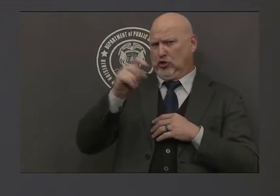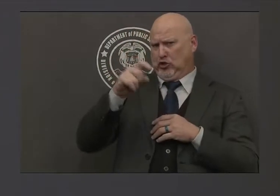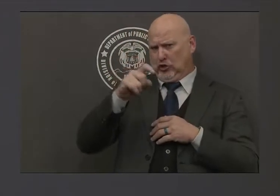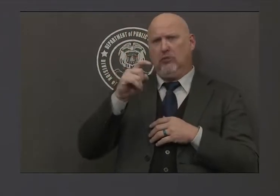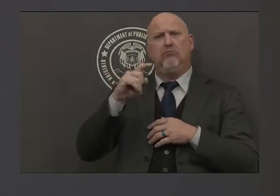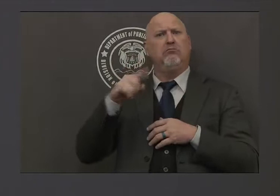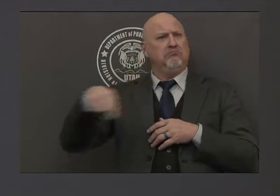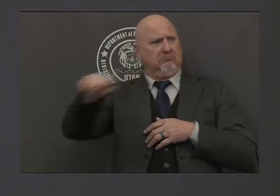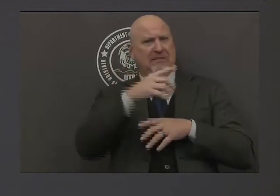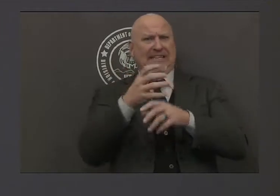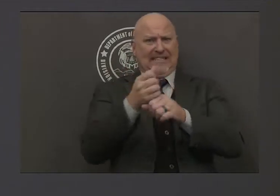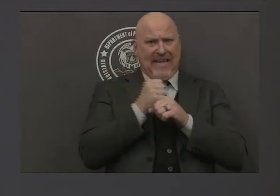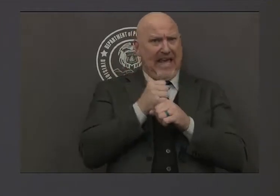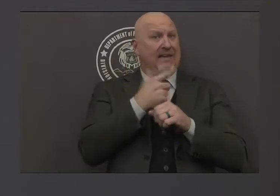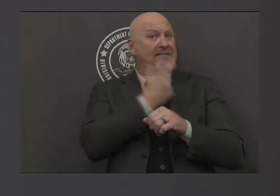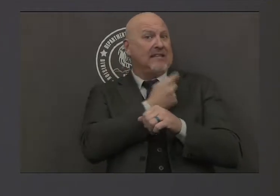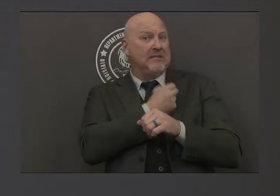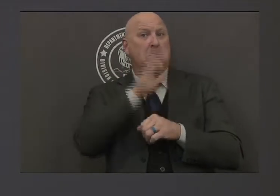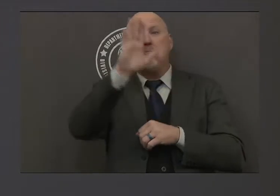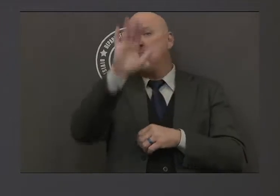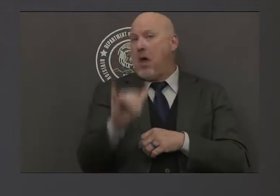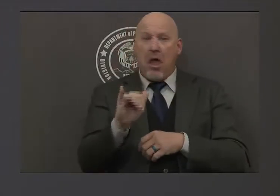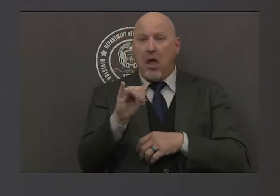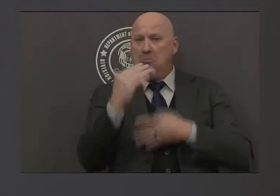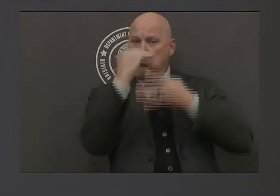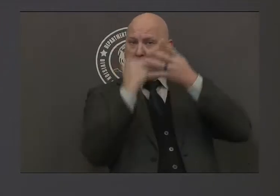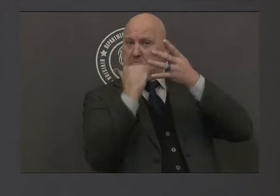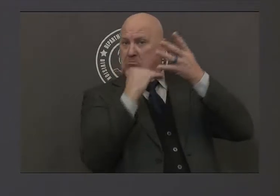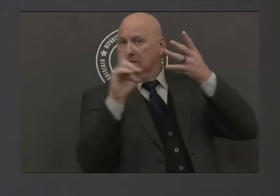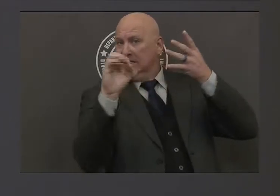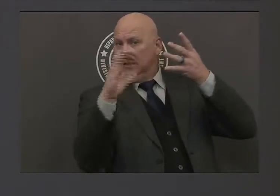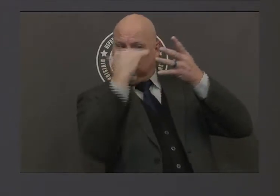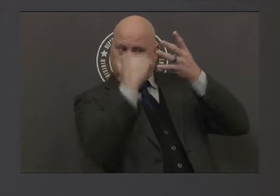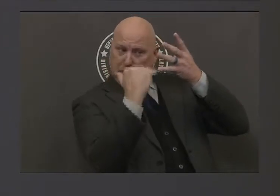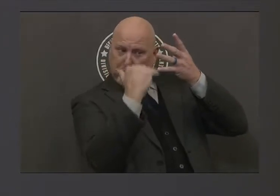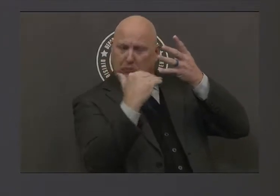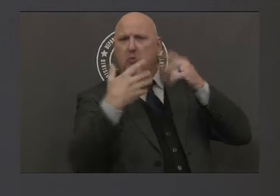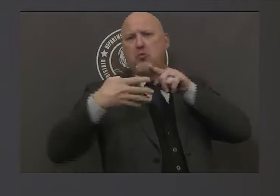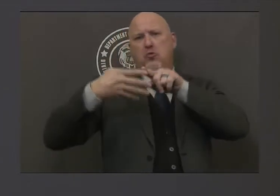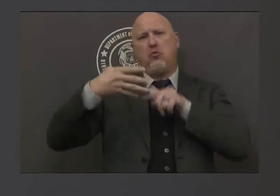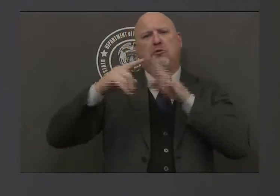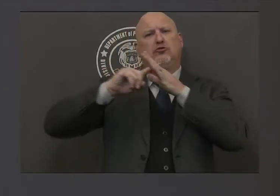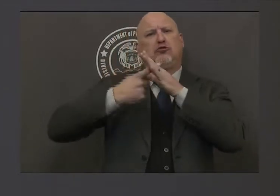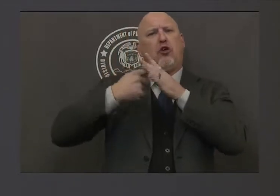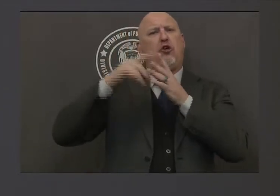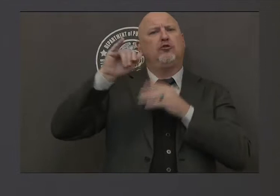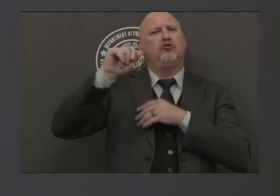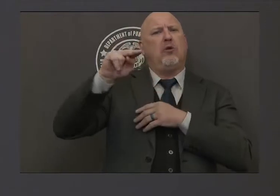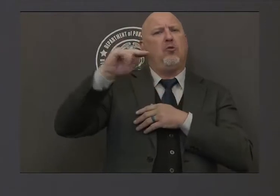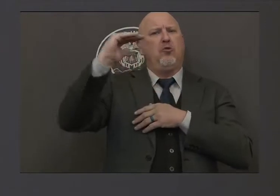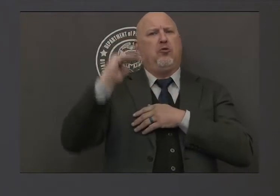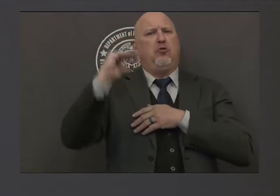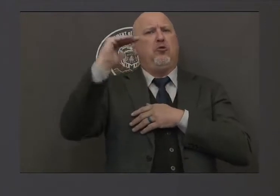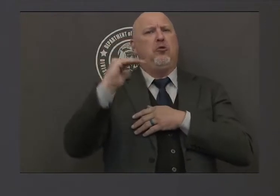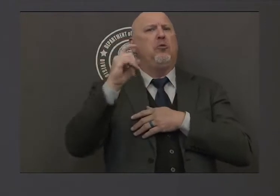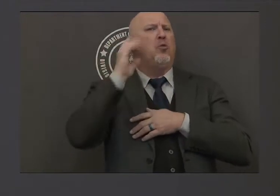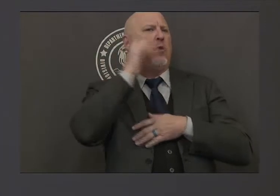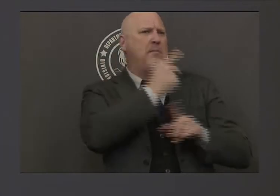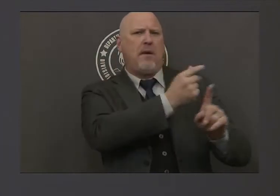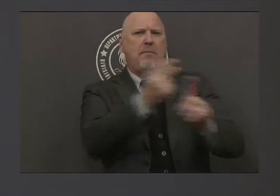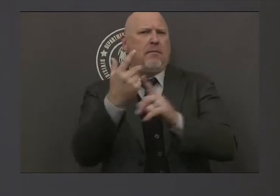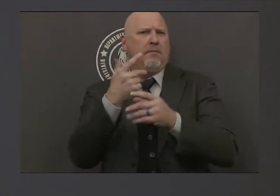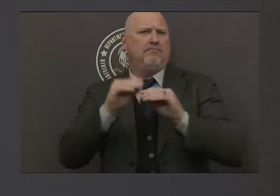January. So again, I think that's going to help in many levels. One, we want to make sure that our